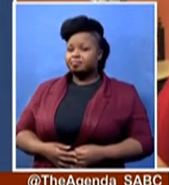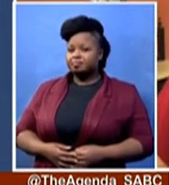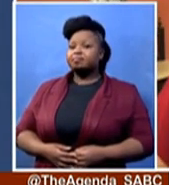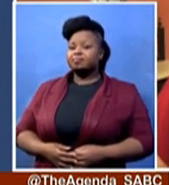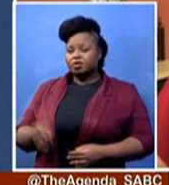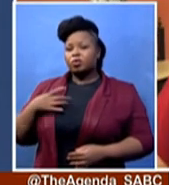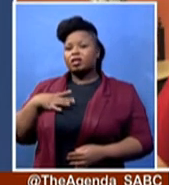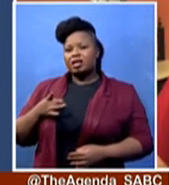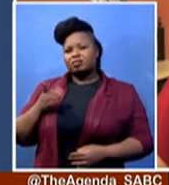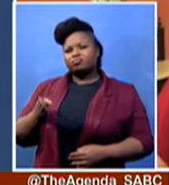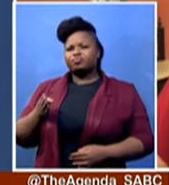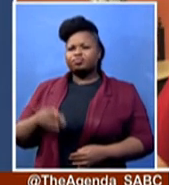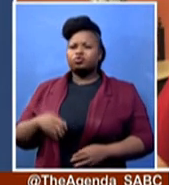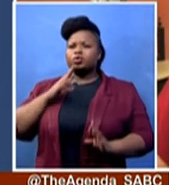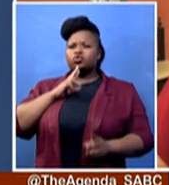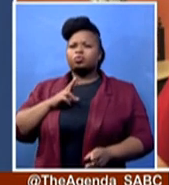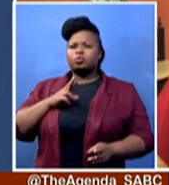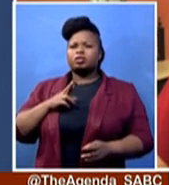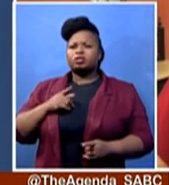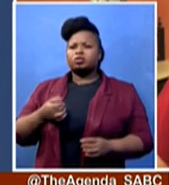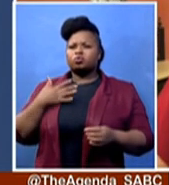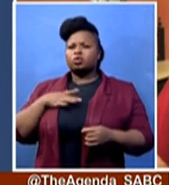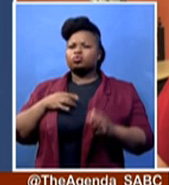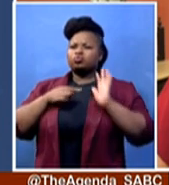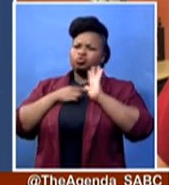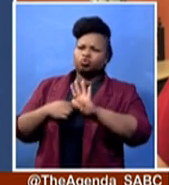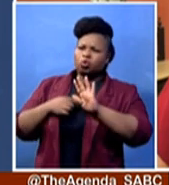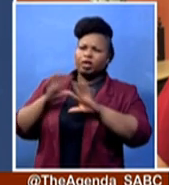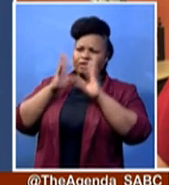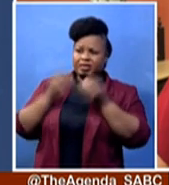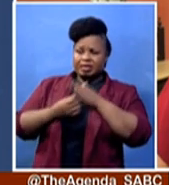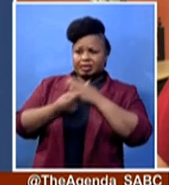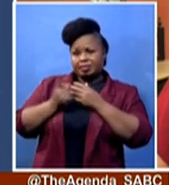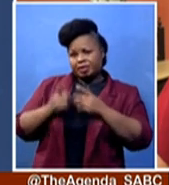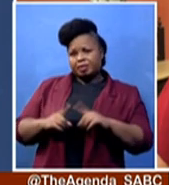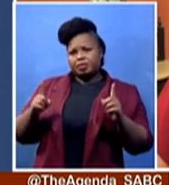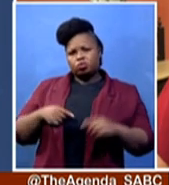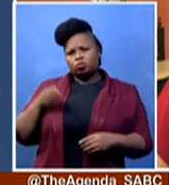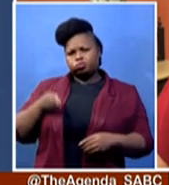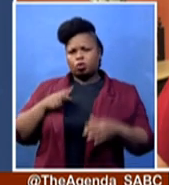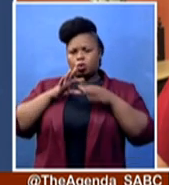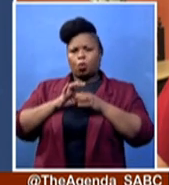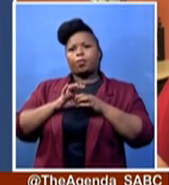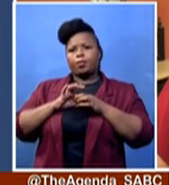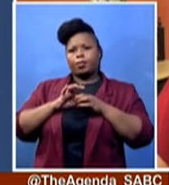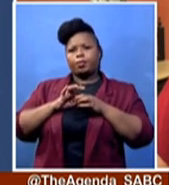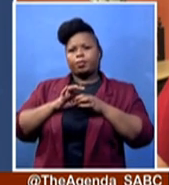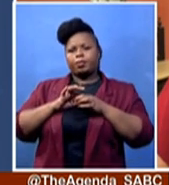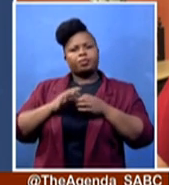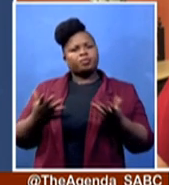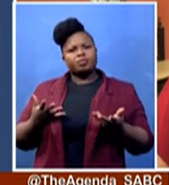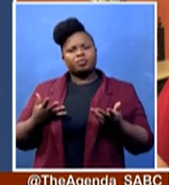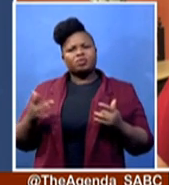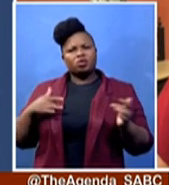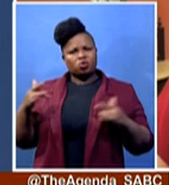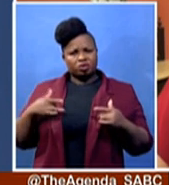giving us a sense of what's going on there. But you are in your home. Is there a concern for journalists in India